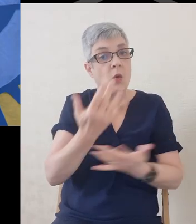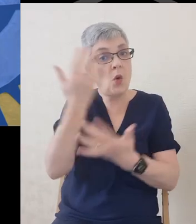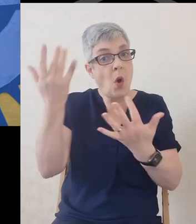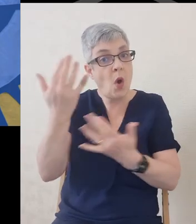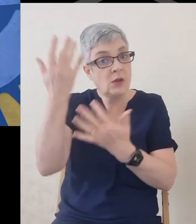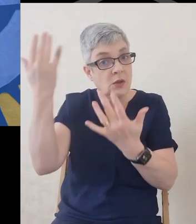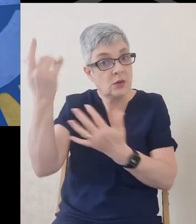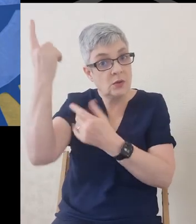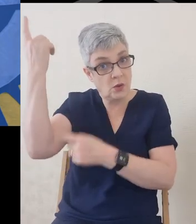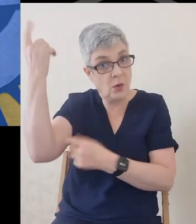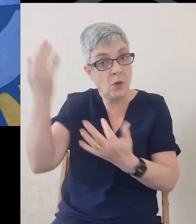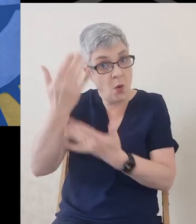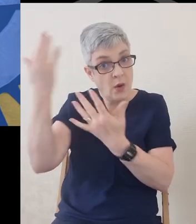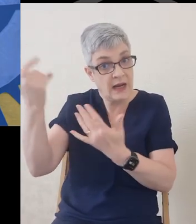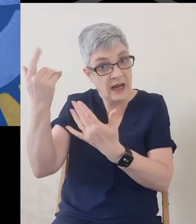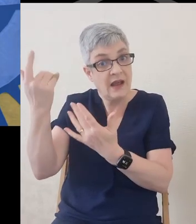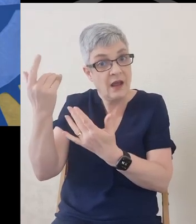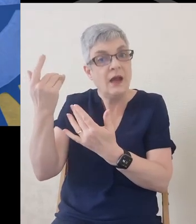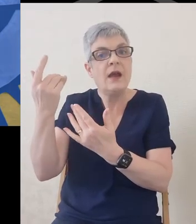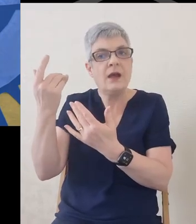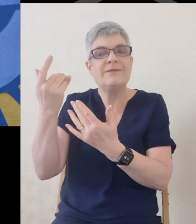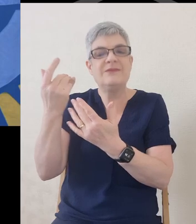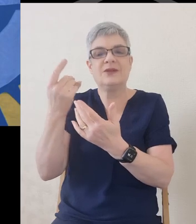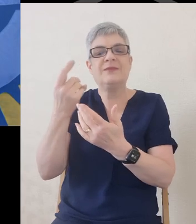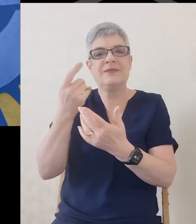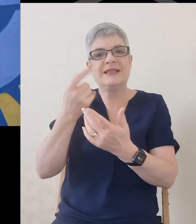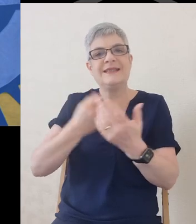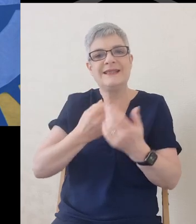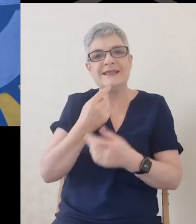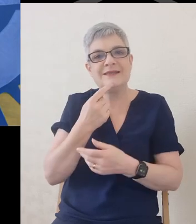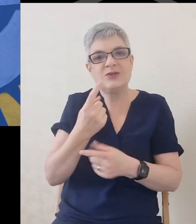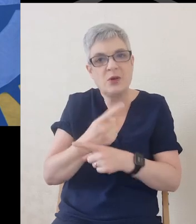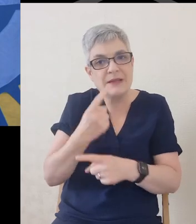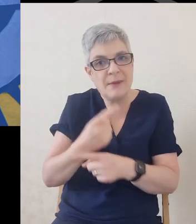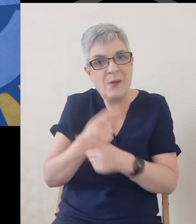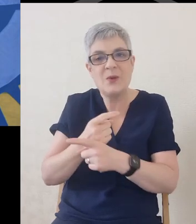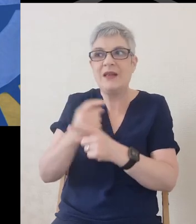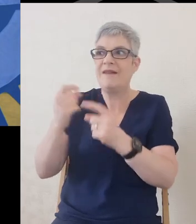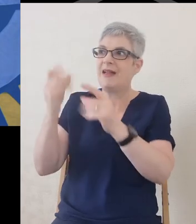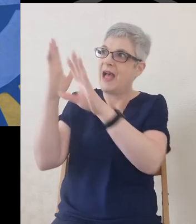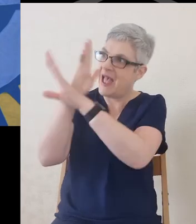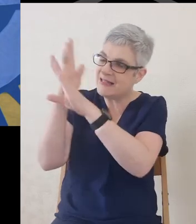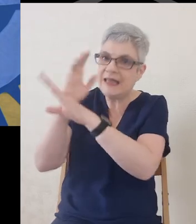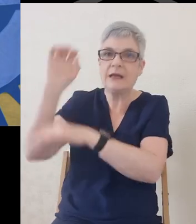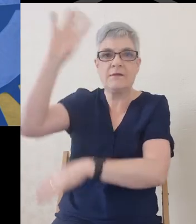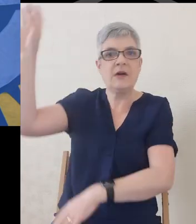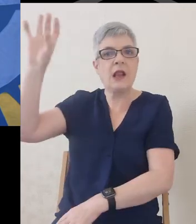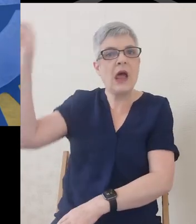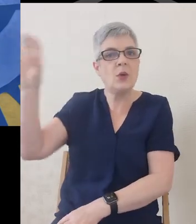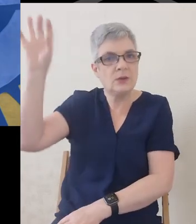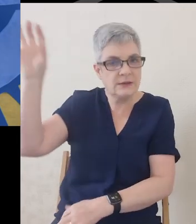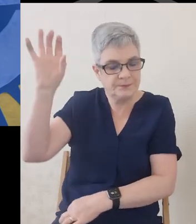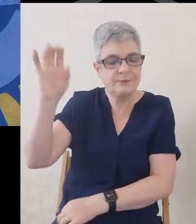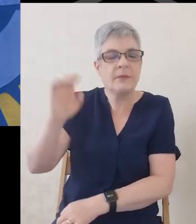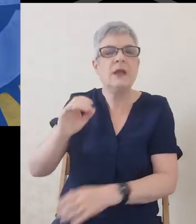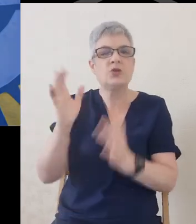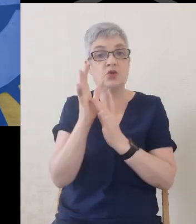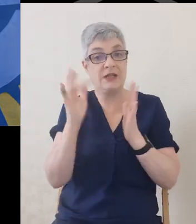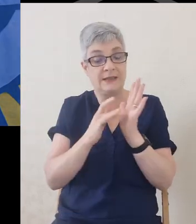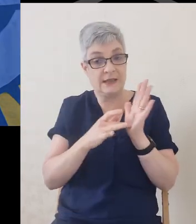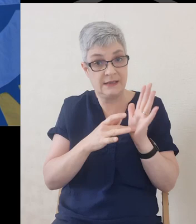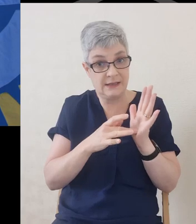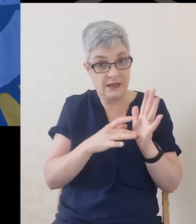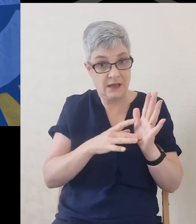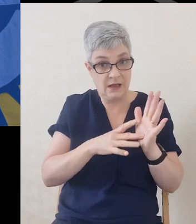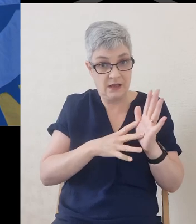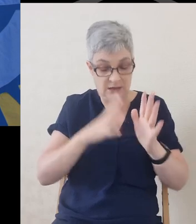to as being masked by a cloud. Jesus is taking our humanity. He is taking his